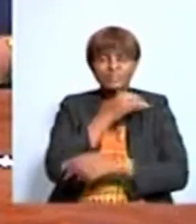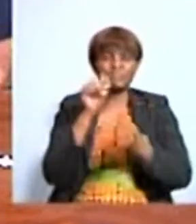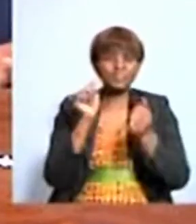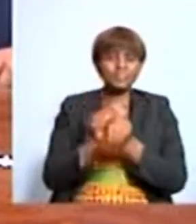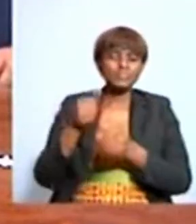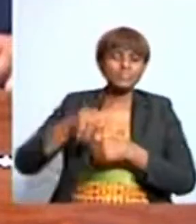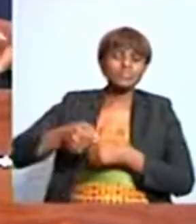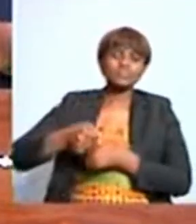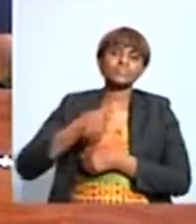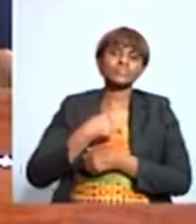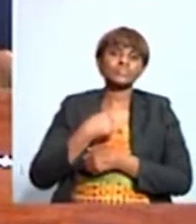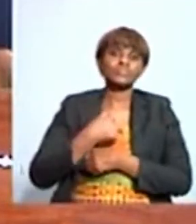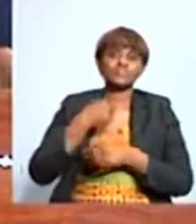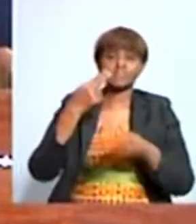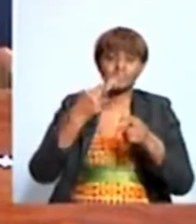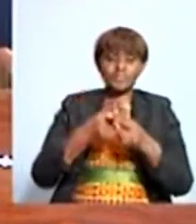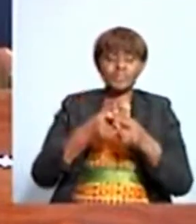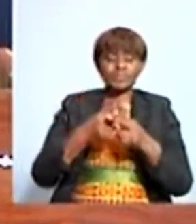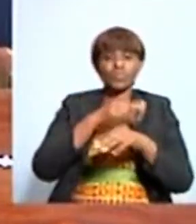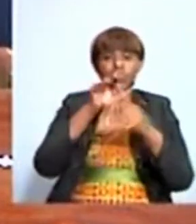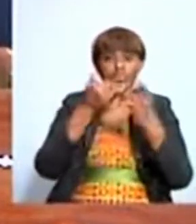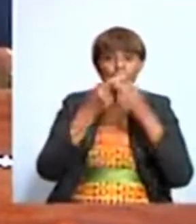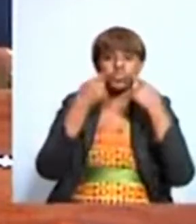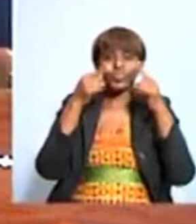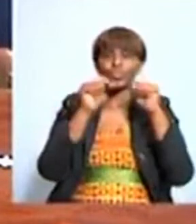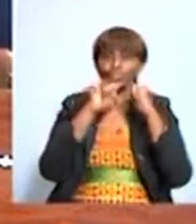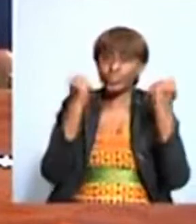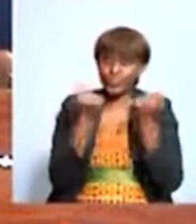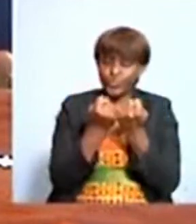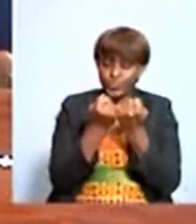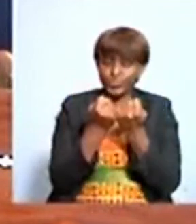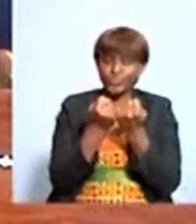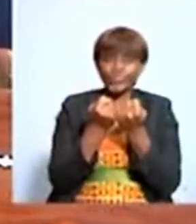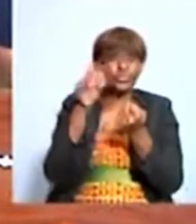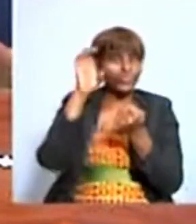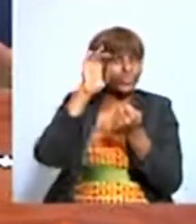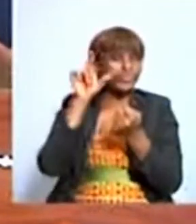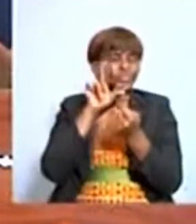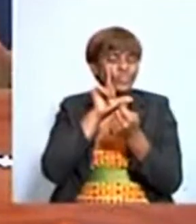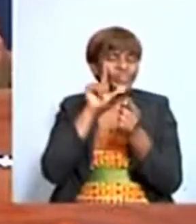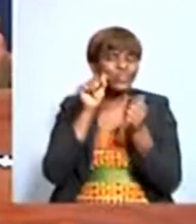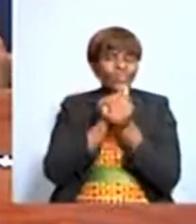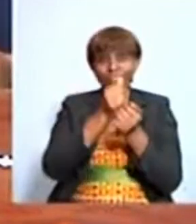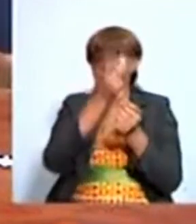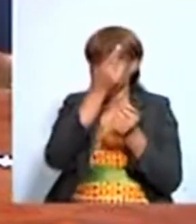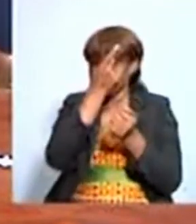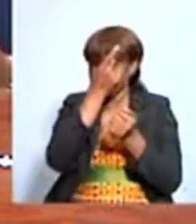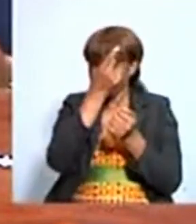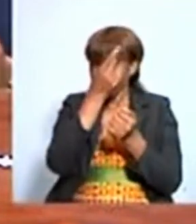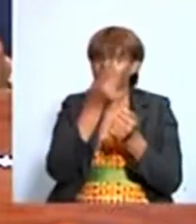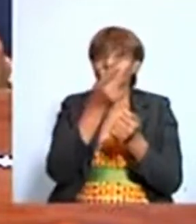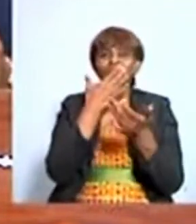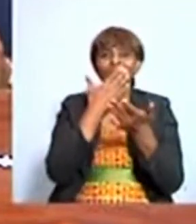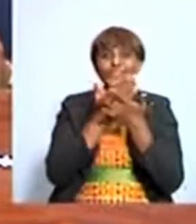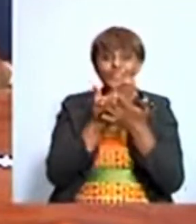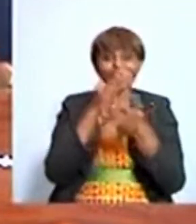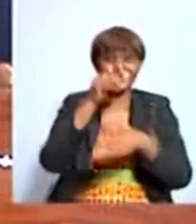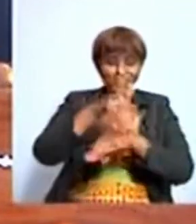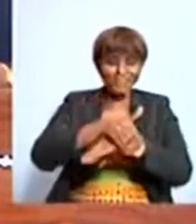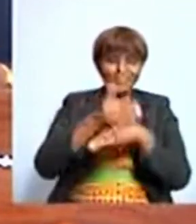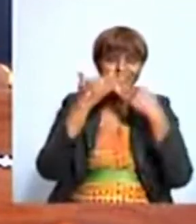and Chola Kauman. Indeed, not forgetting the entire production crew and Claudette Sindaza. My name is Paul Sentindovi. Thank you so much.